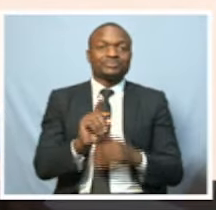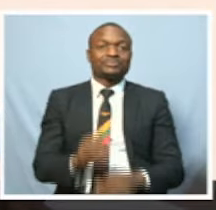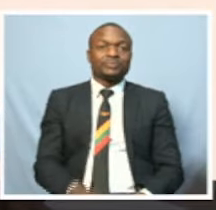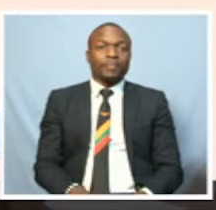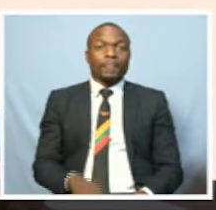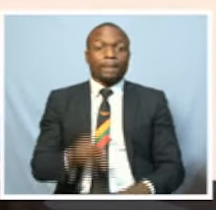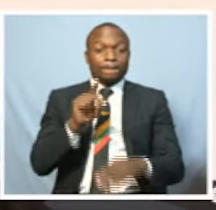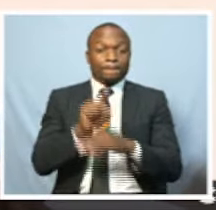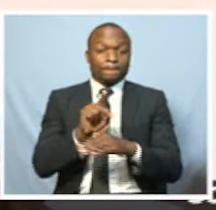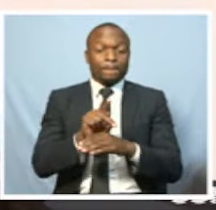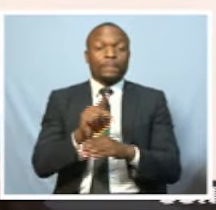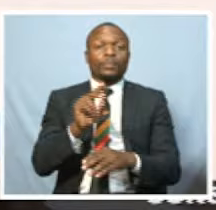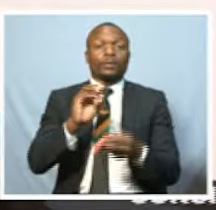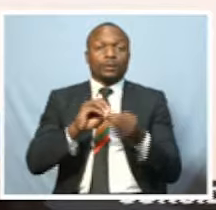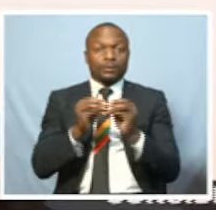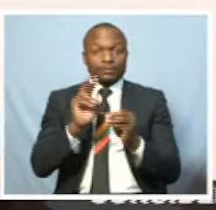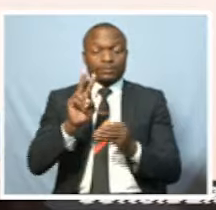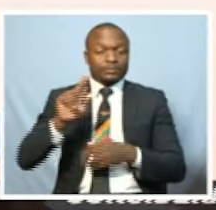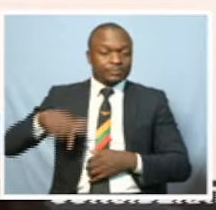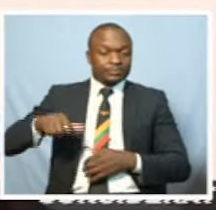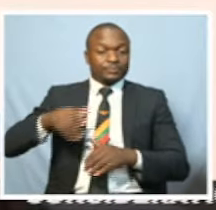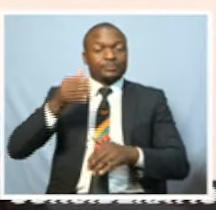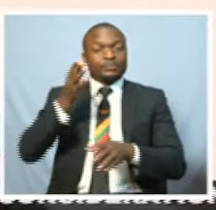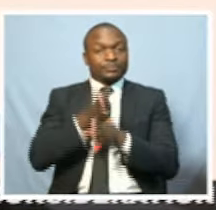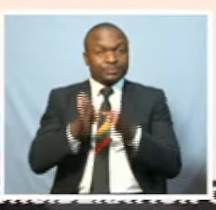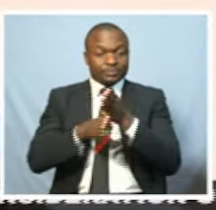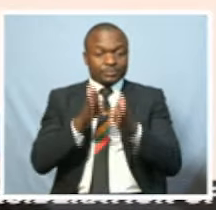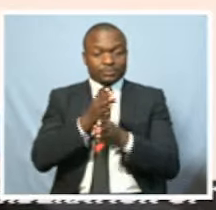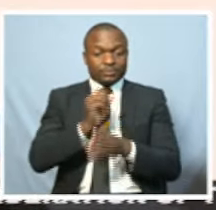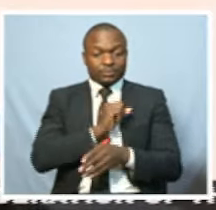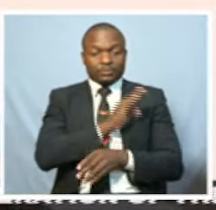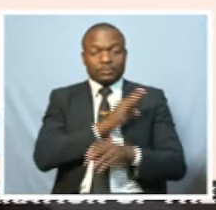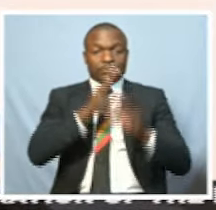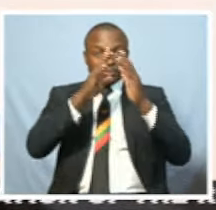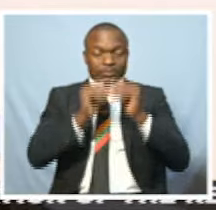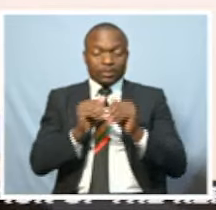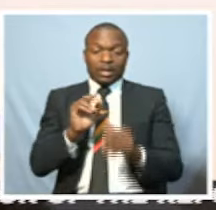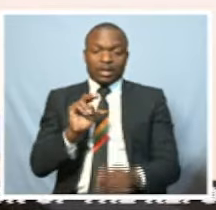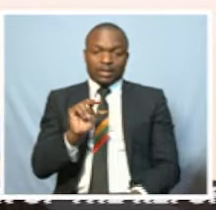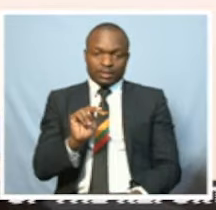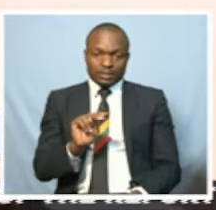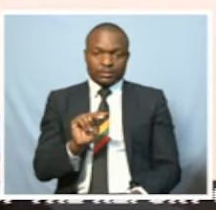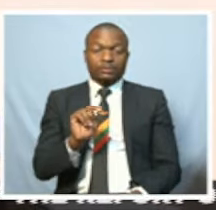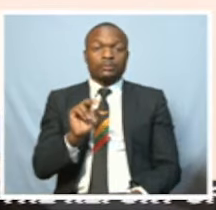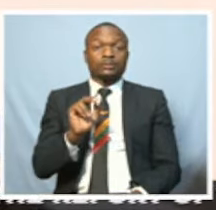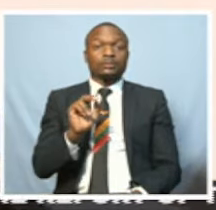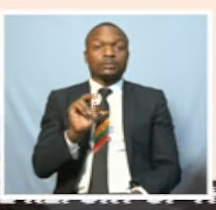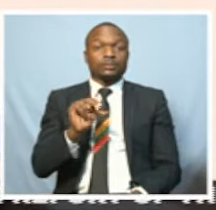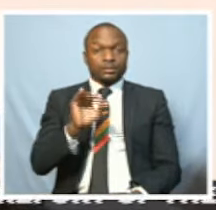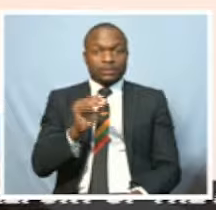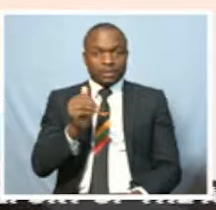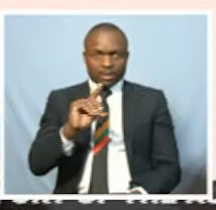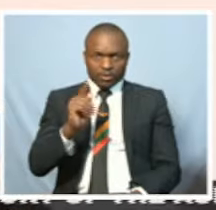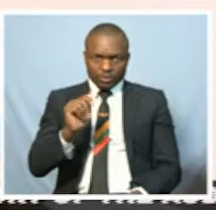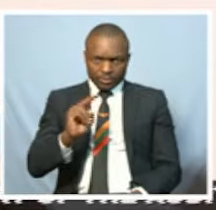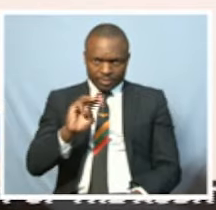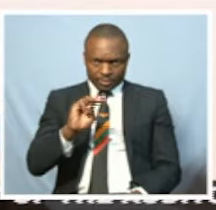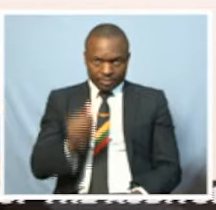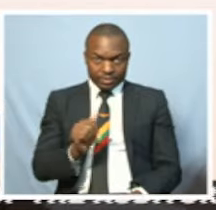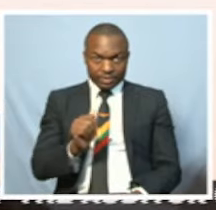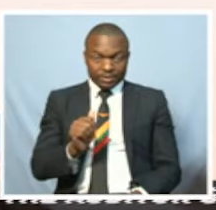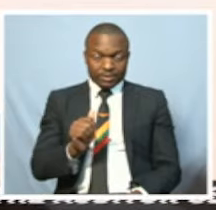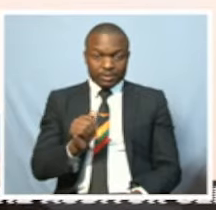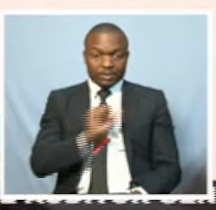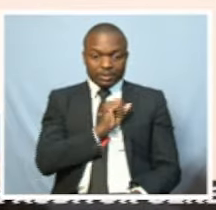On project number 2, delayed construction of staff house at Nyakoma Rural Health Center. The cause of